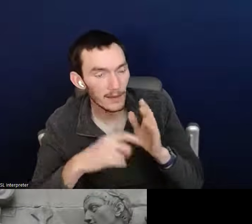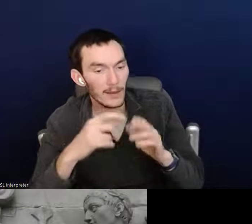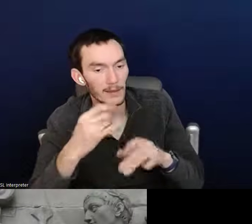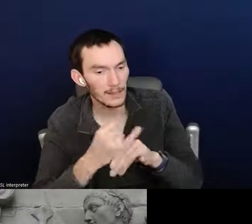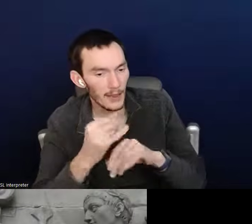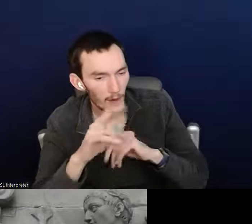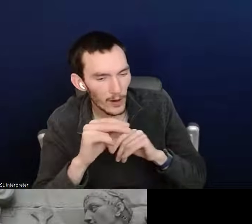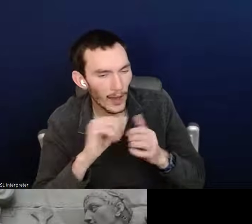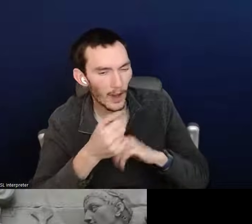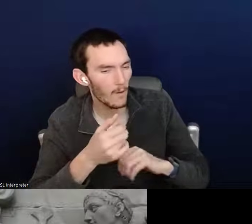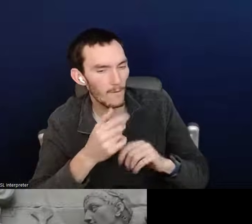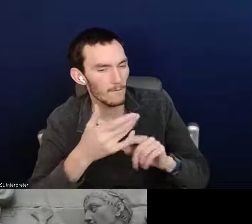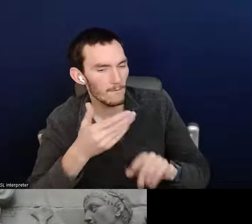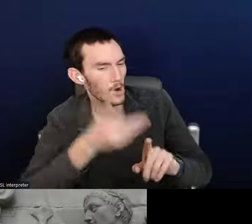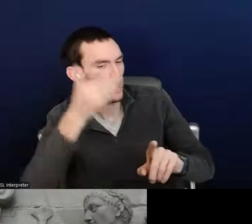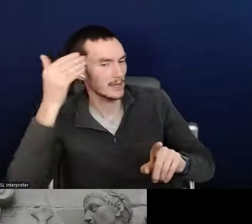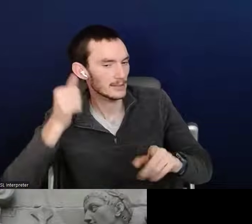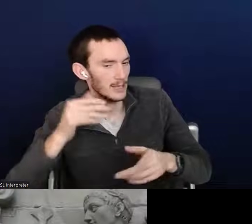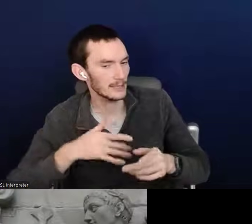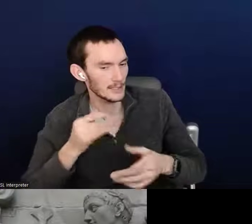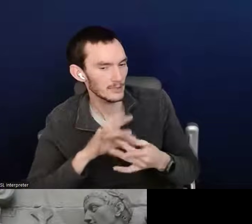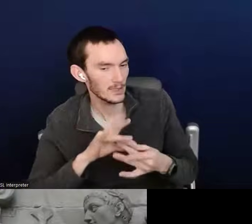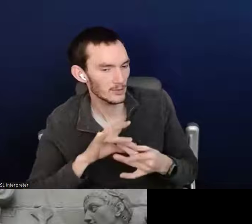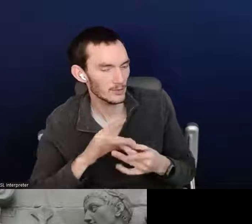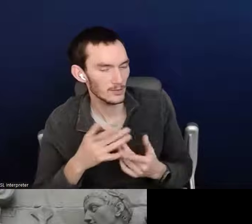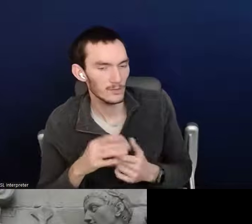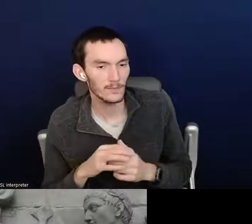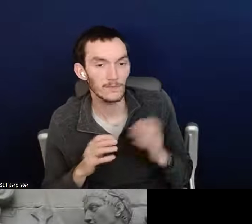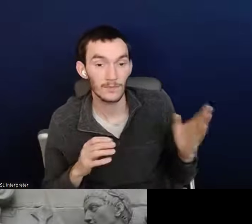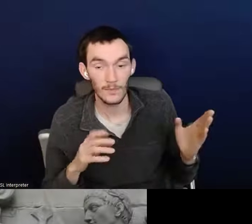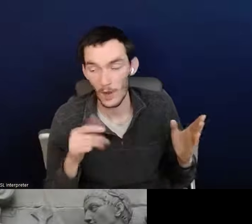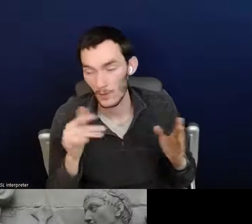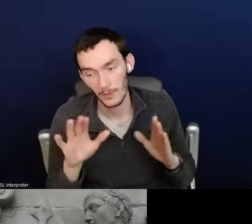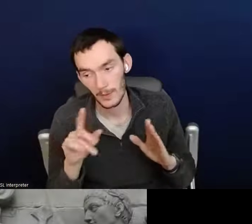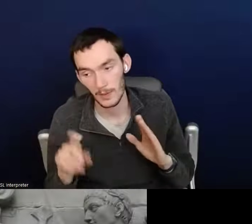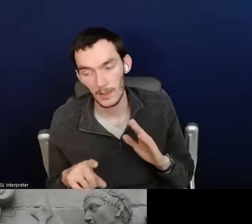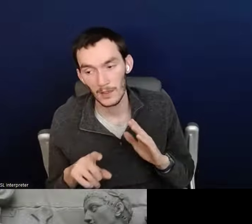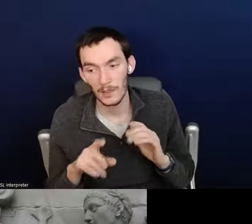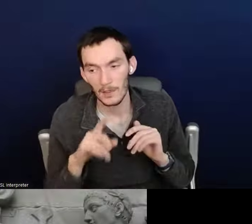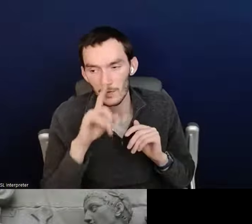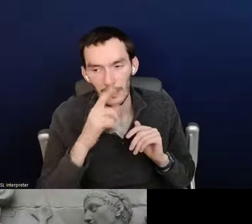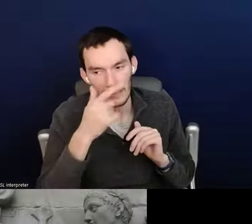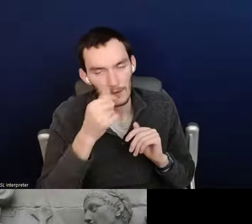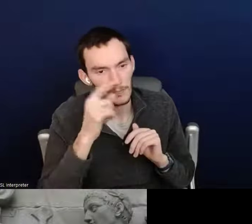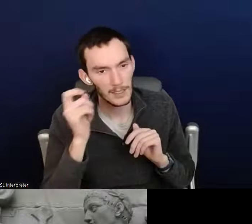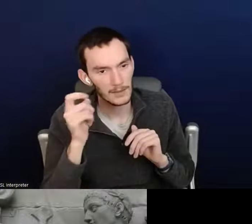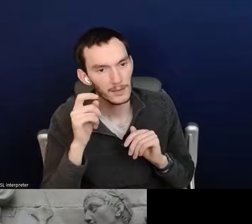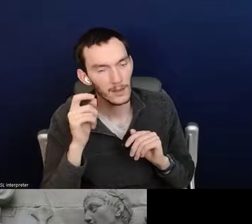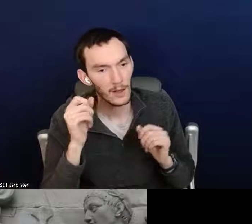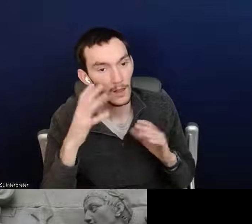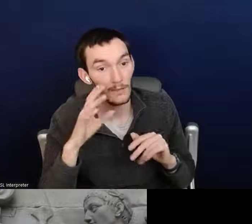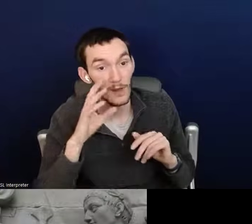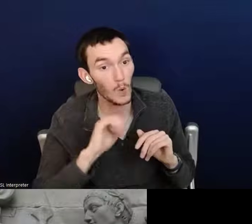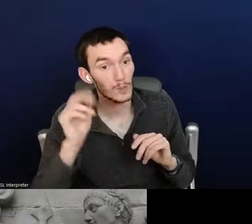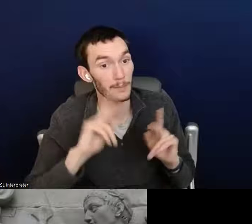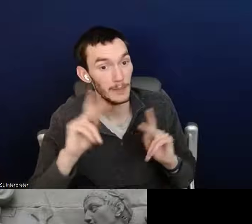far back does that sense of connection go? Yeah, another really great question. So it's really interesting because a lot of the older